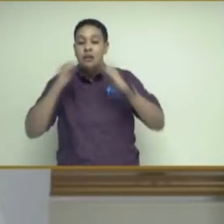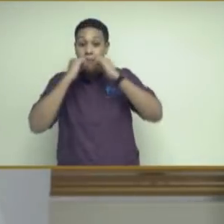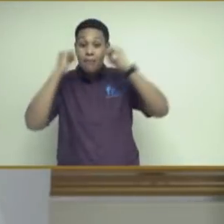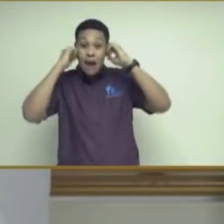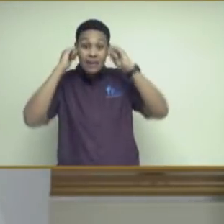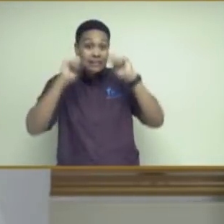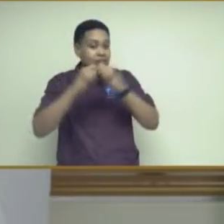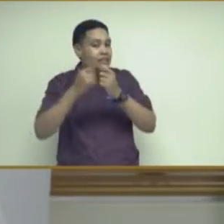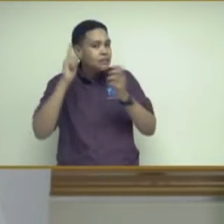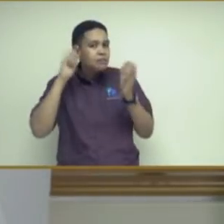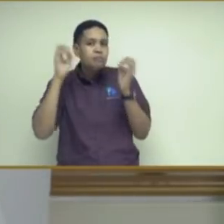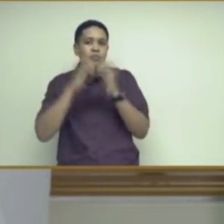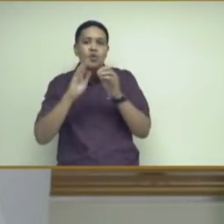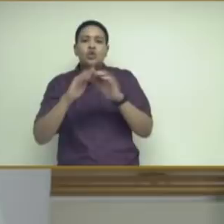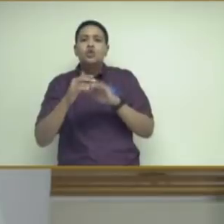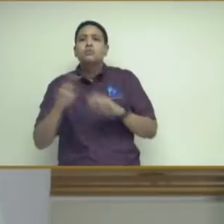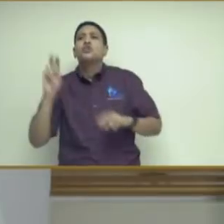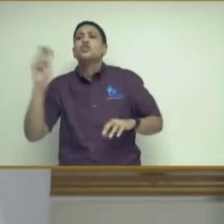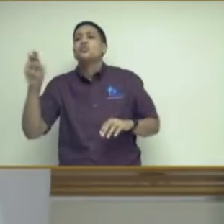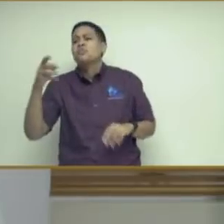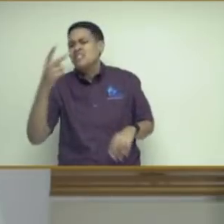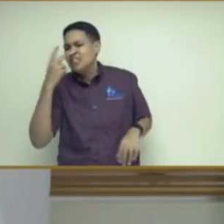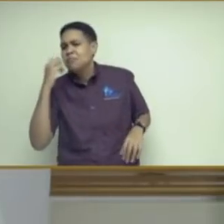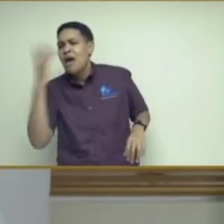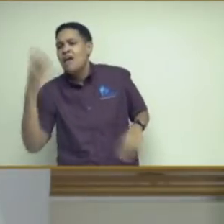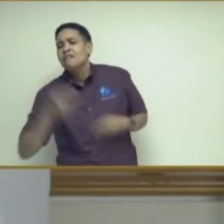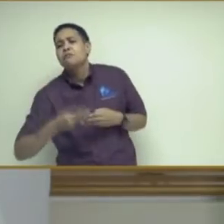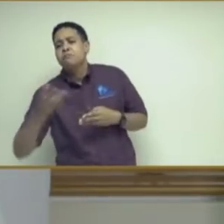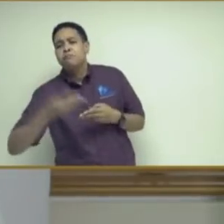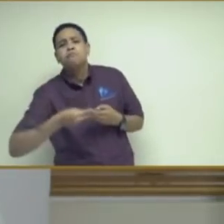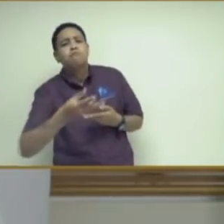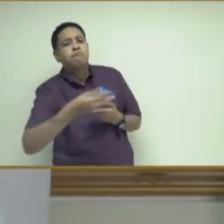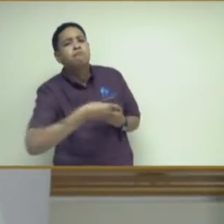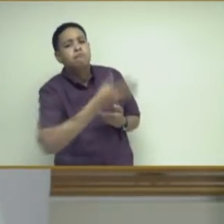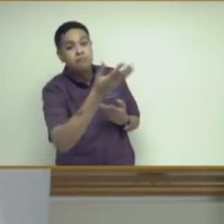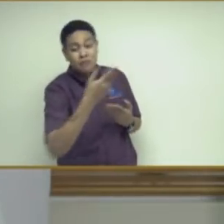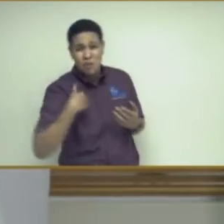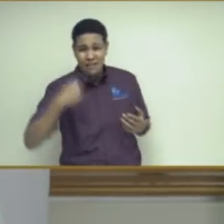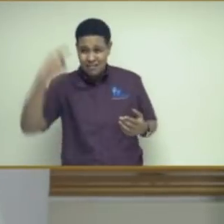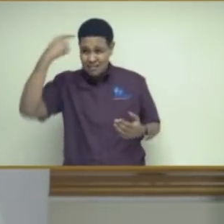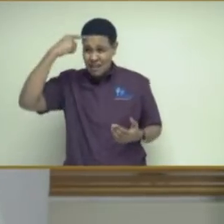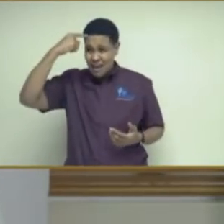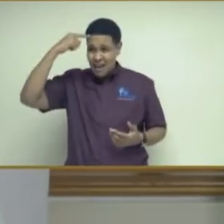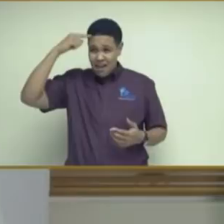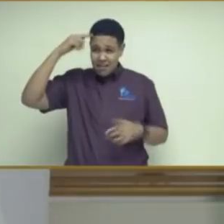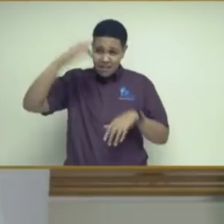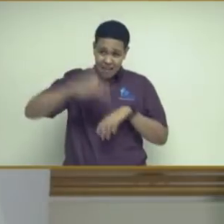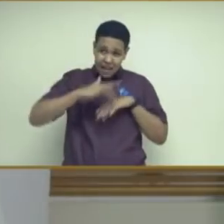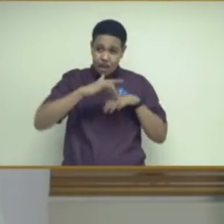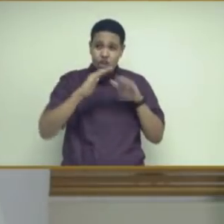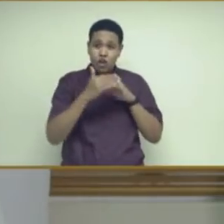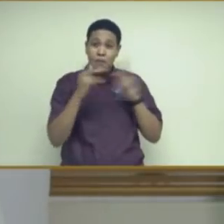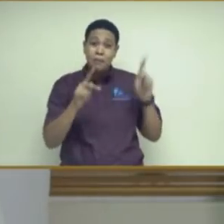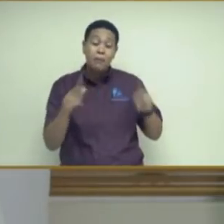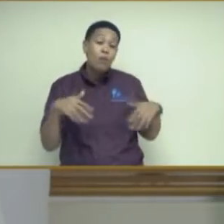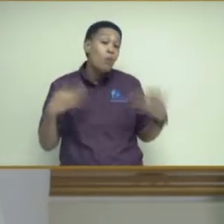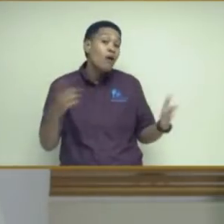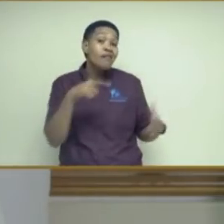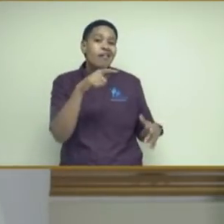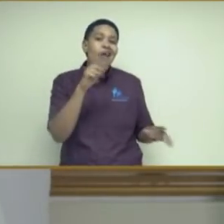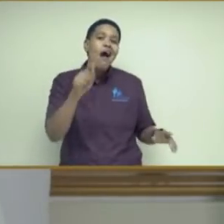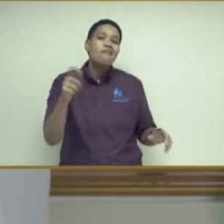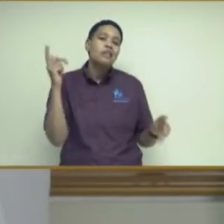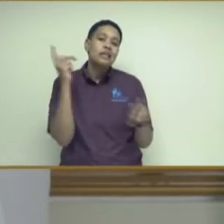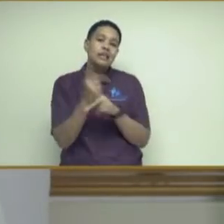doing more of that. We have to continue to drill in the minds of the Jamaican people that they have to